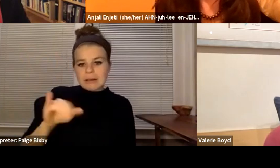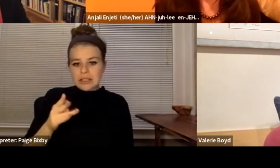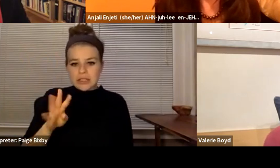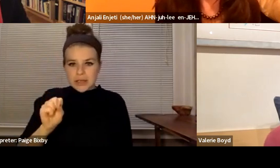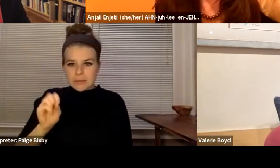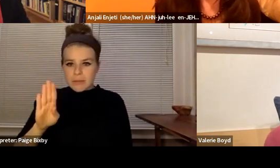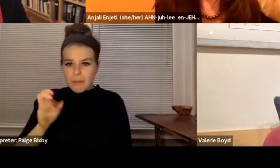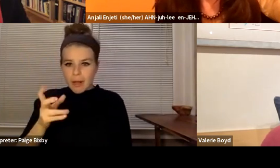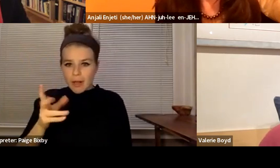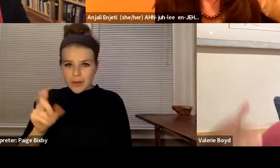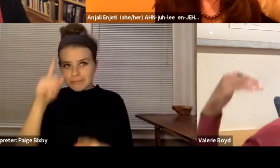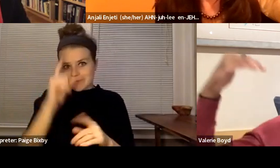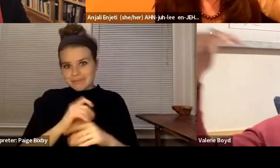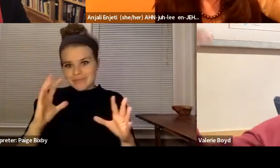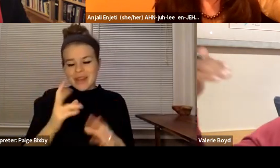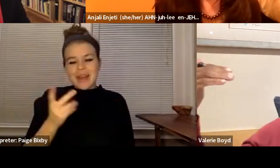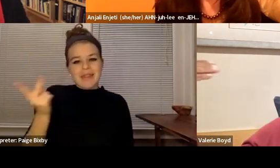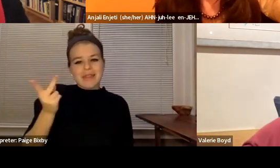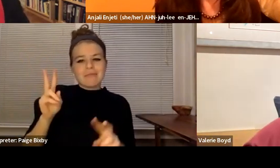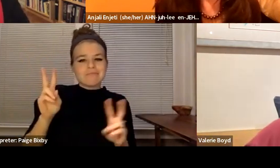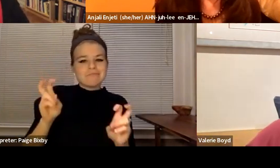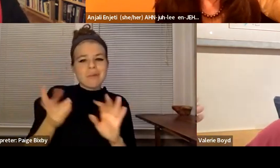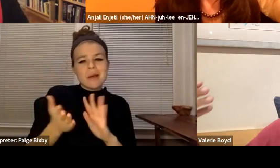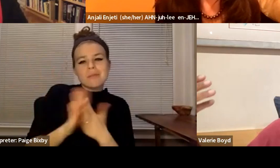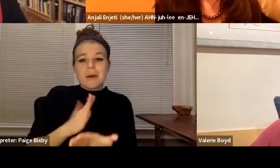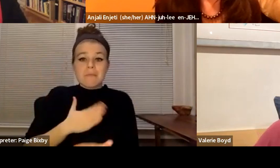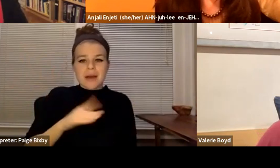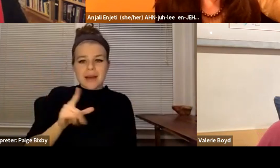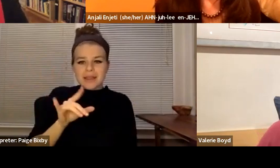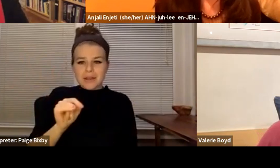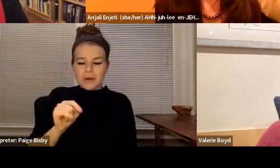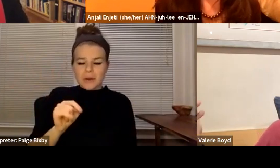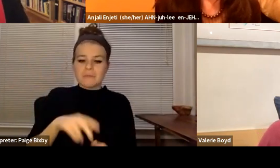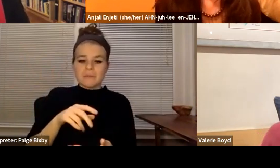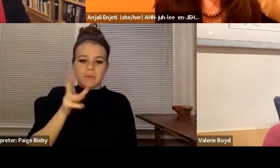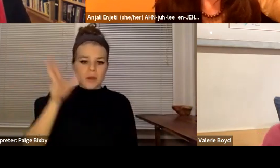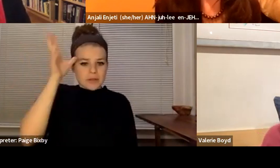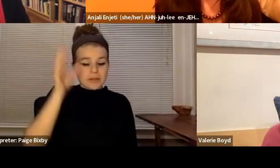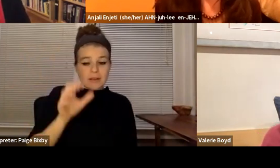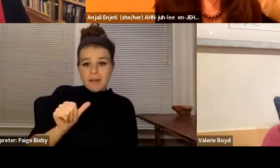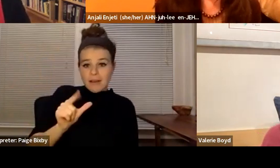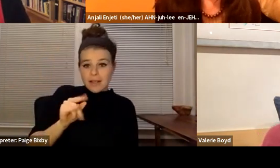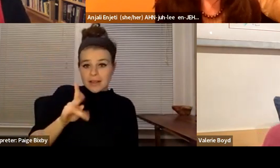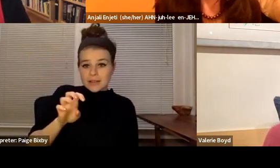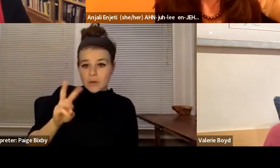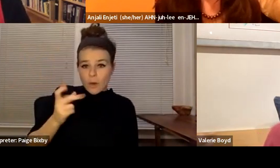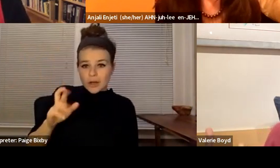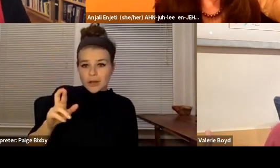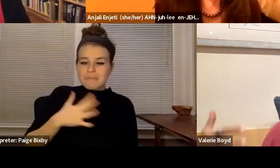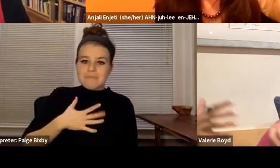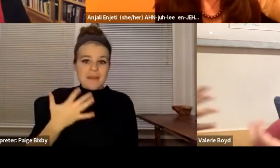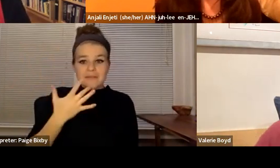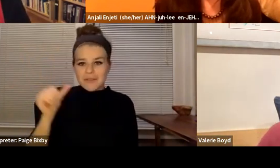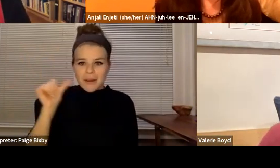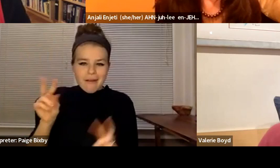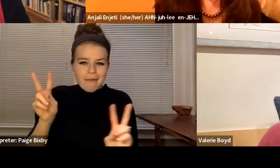they become sort of literary parents for me. For me, someone like Alice Walker is my favorite auntie. And someone